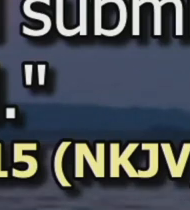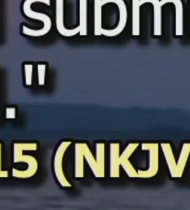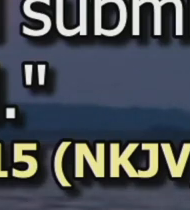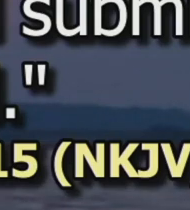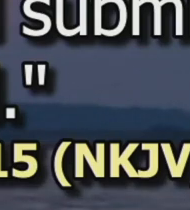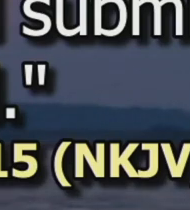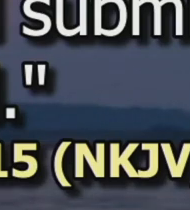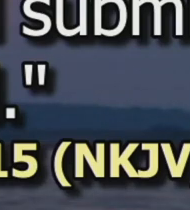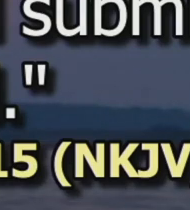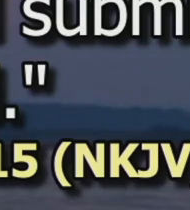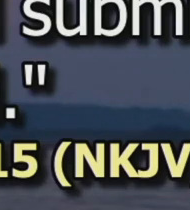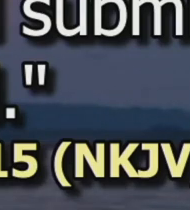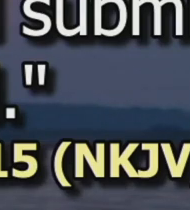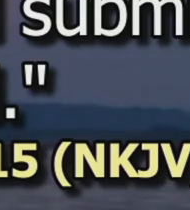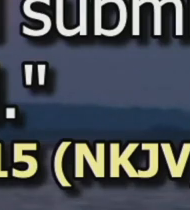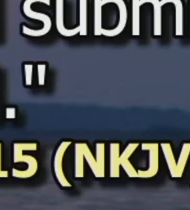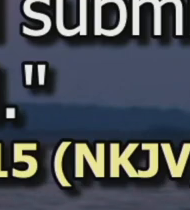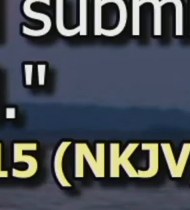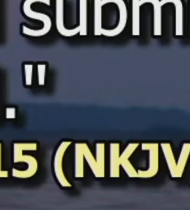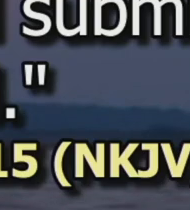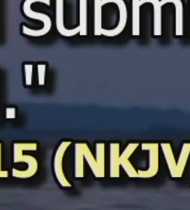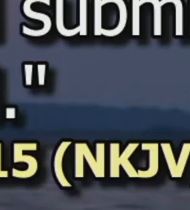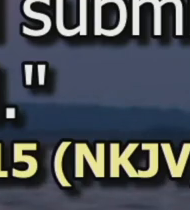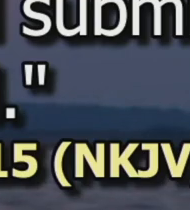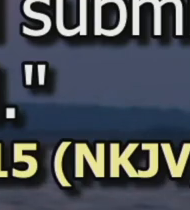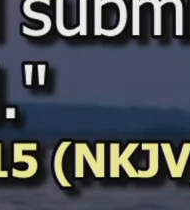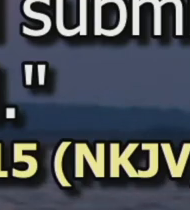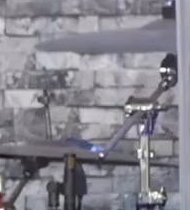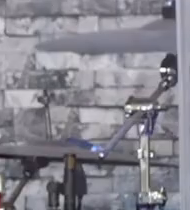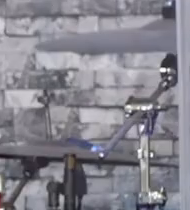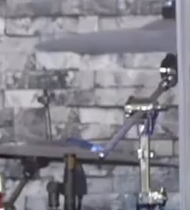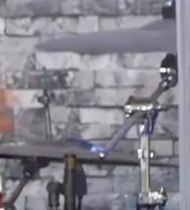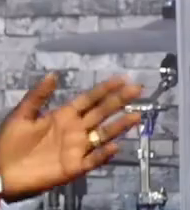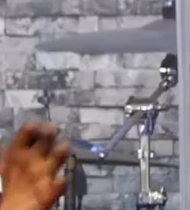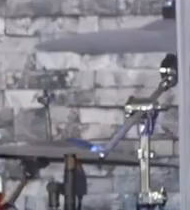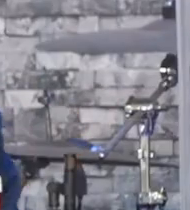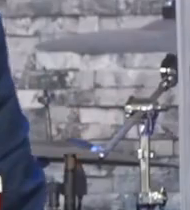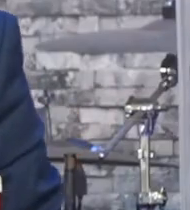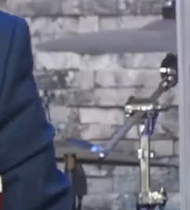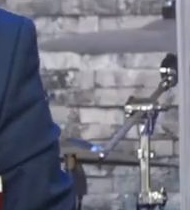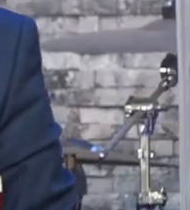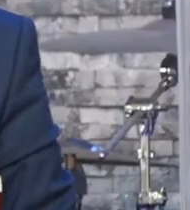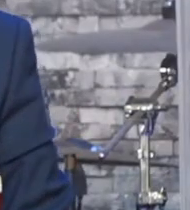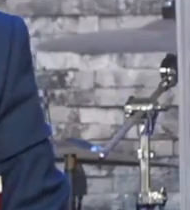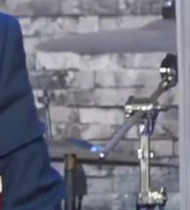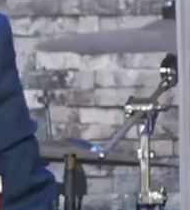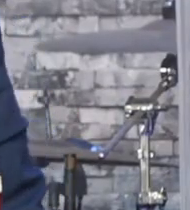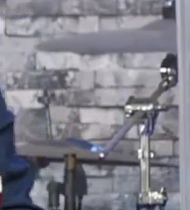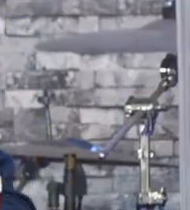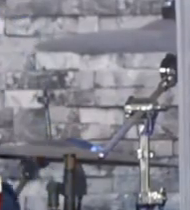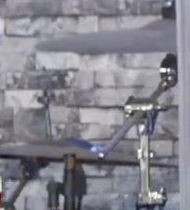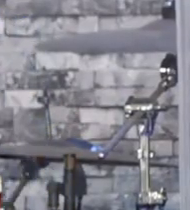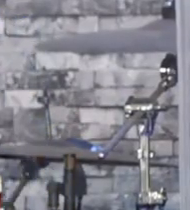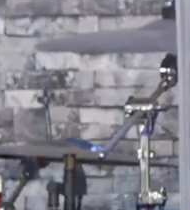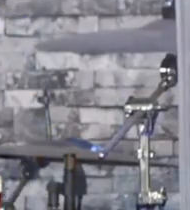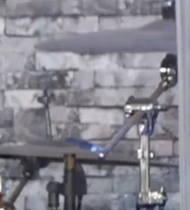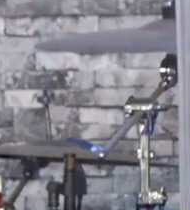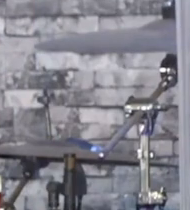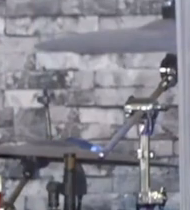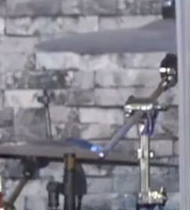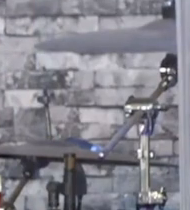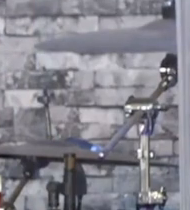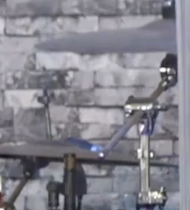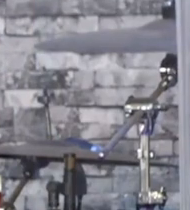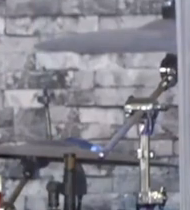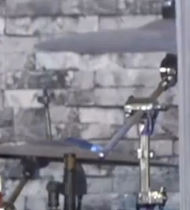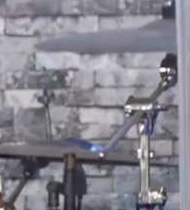Malaika hakumsaidia kutoroka. But the angel told Hagar, please go back to your mistress. Malaika akamwambia rudi kwa mkubwa wako.